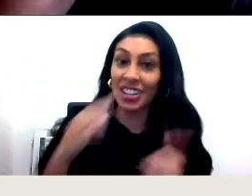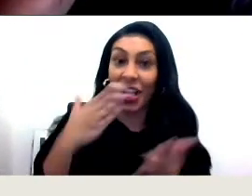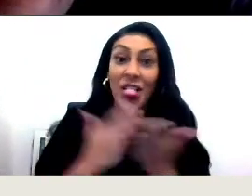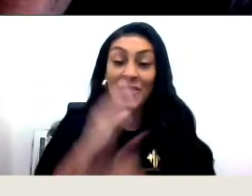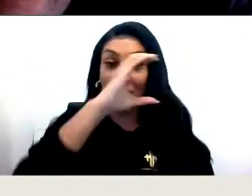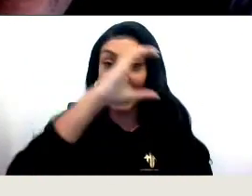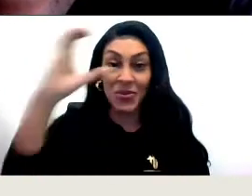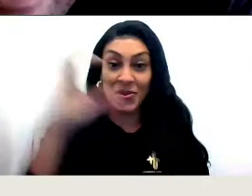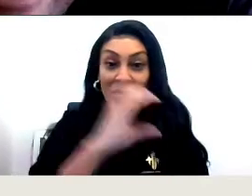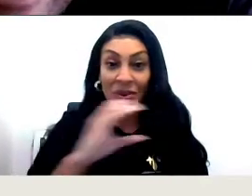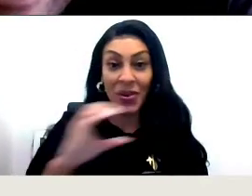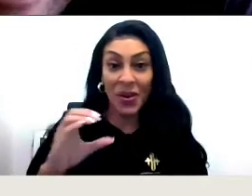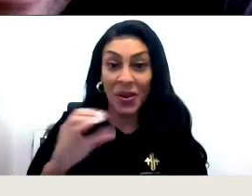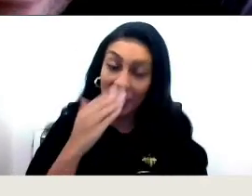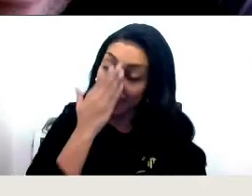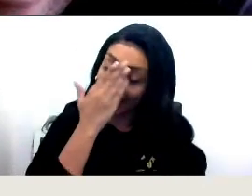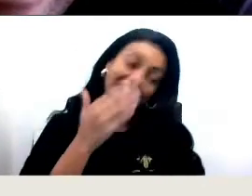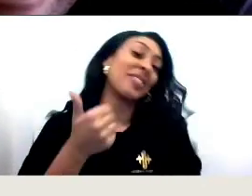yeah, welcome.